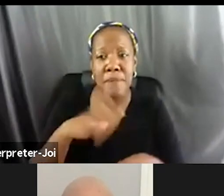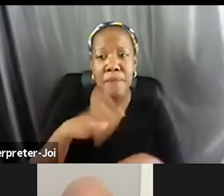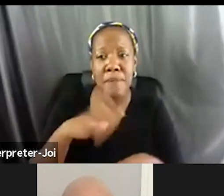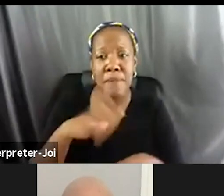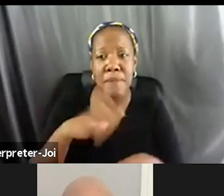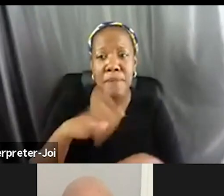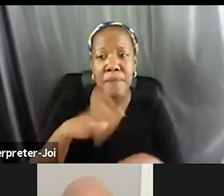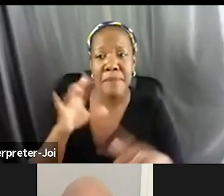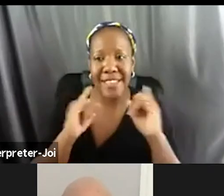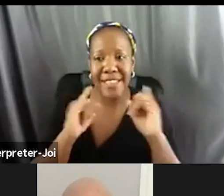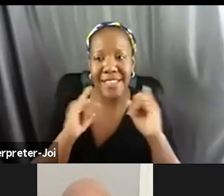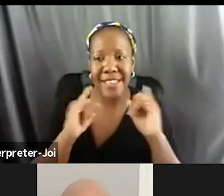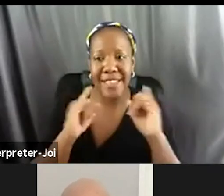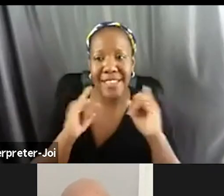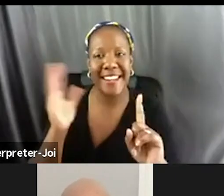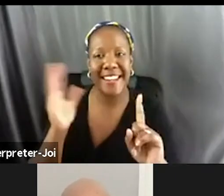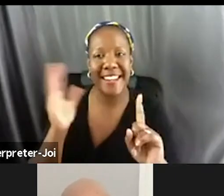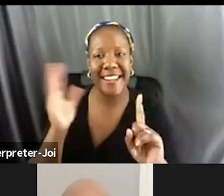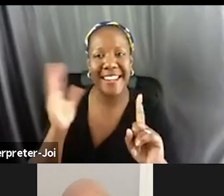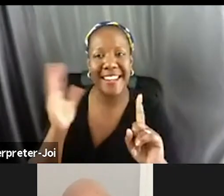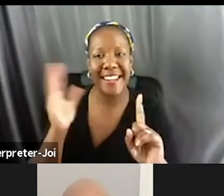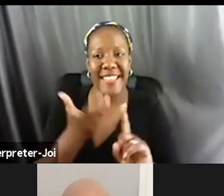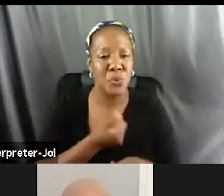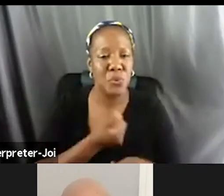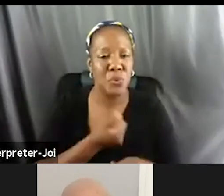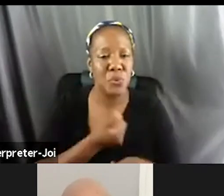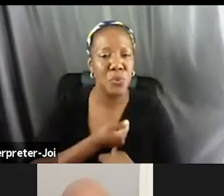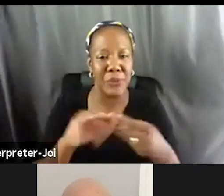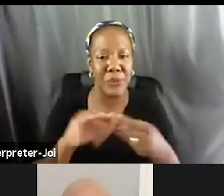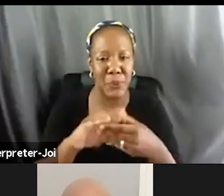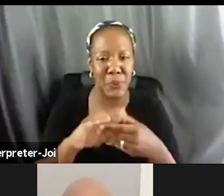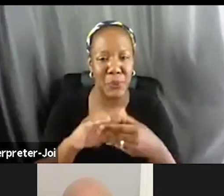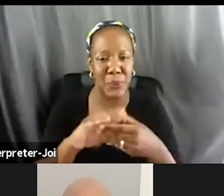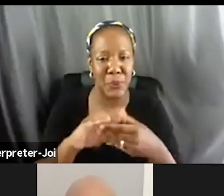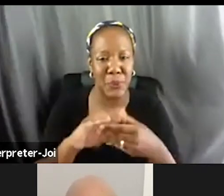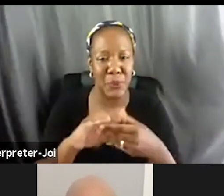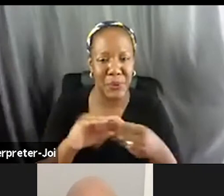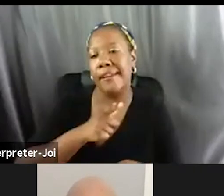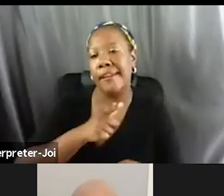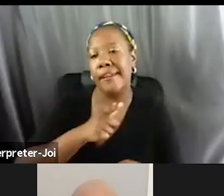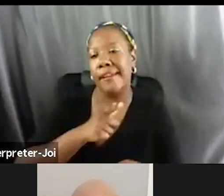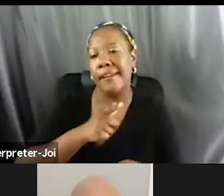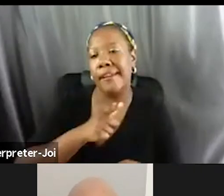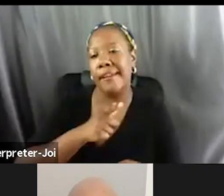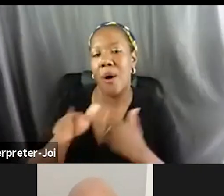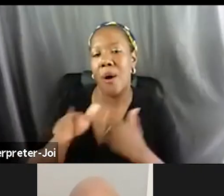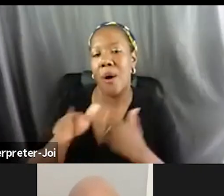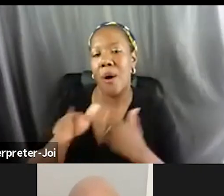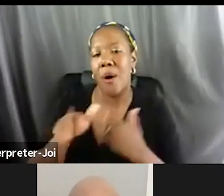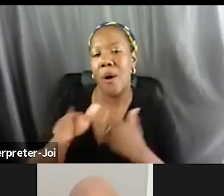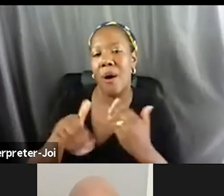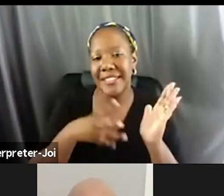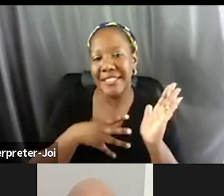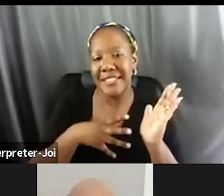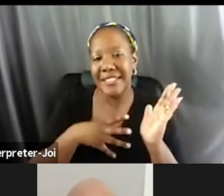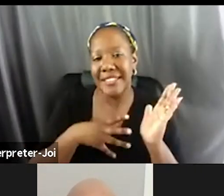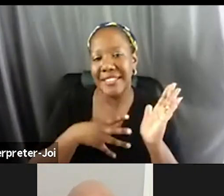stories? So all of these lovely ladies here, and I actually have to count it the other day. So it's 52